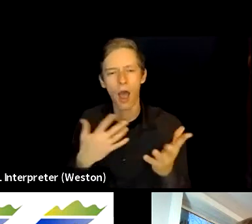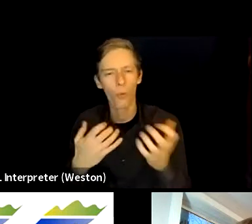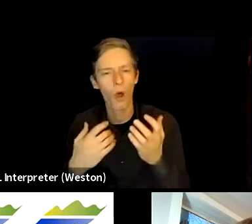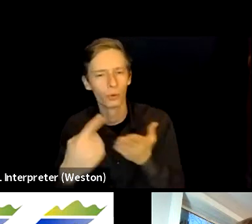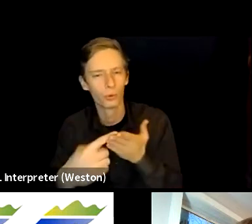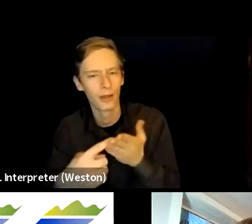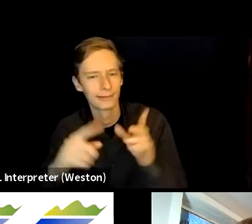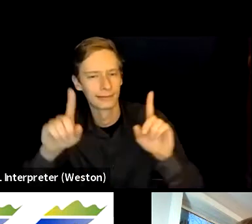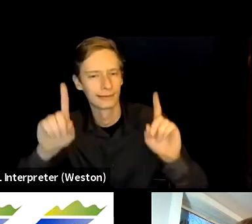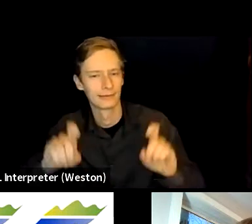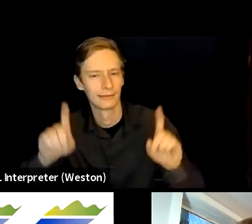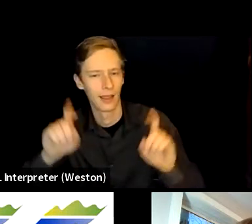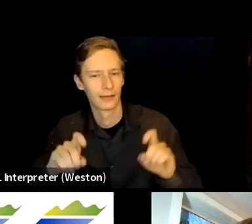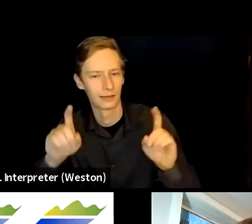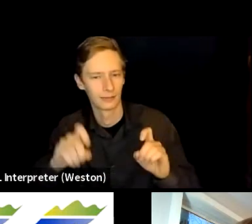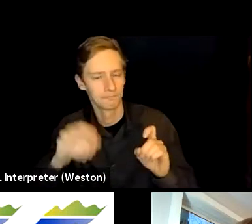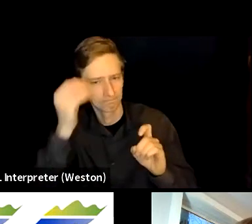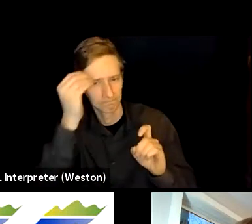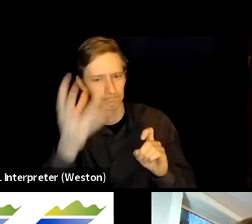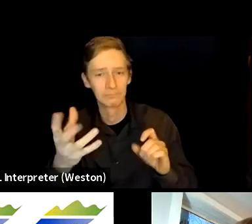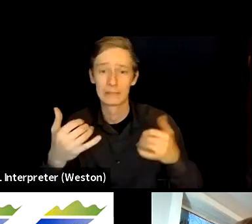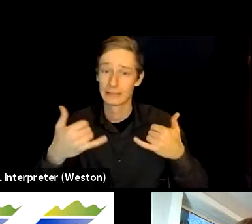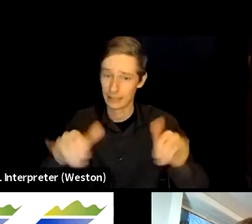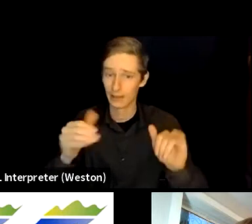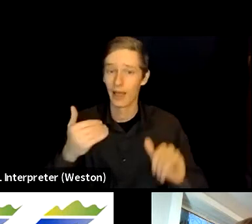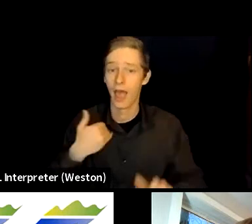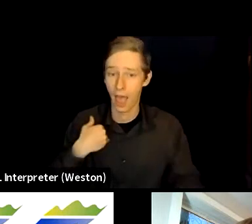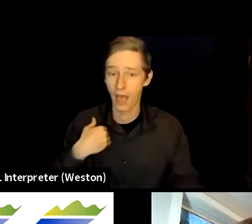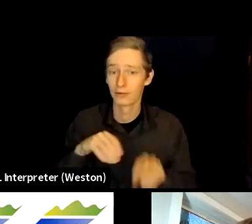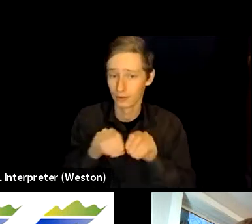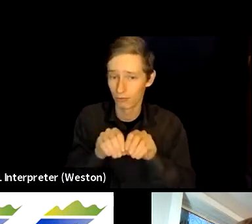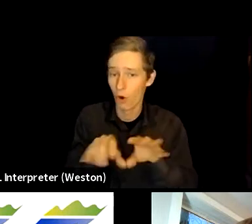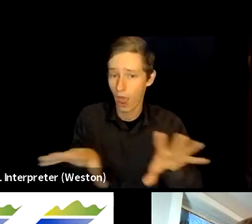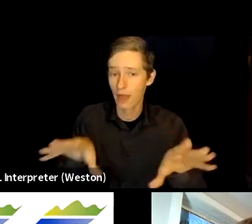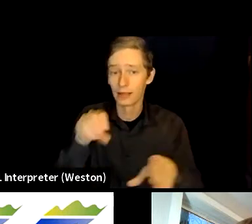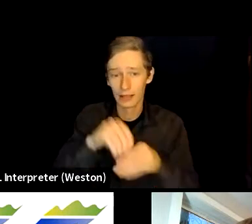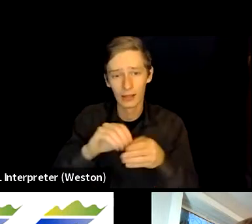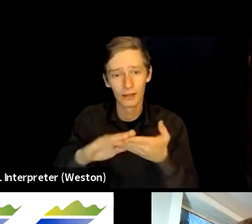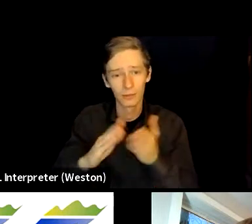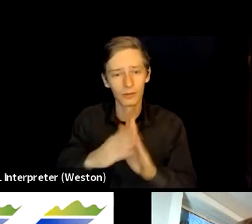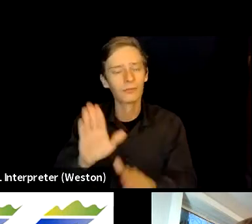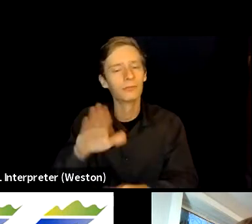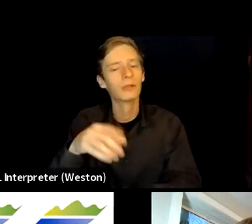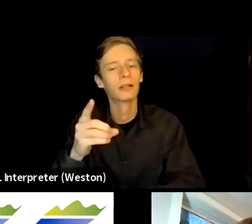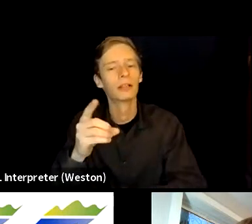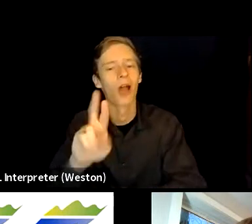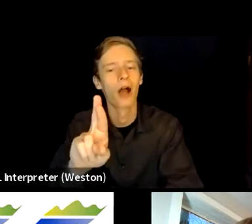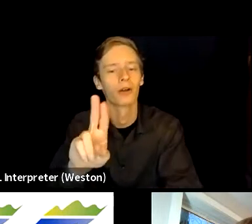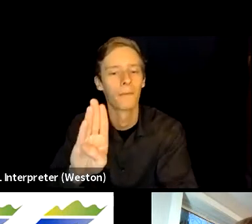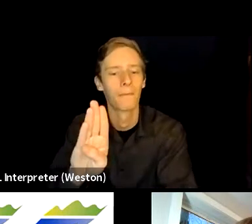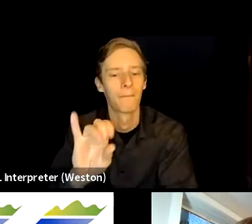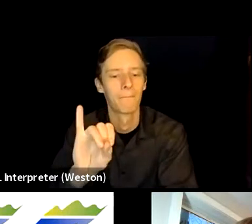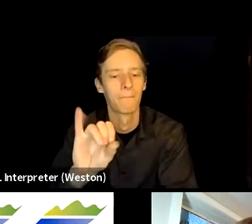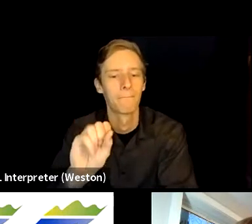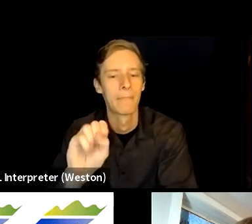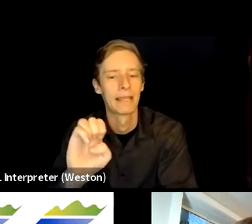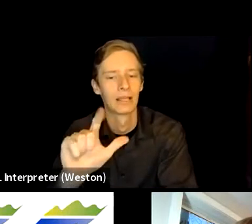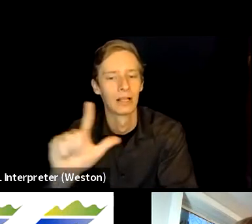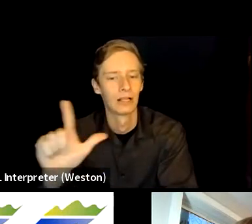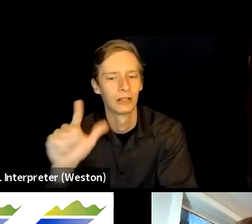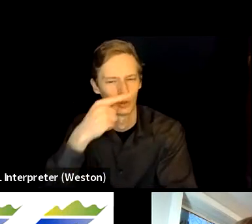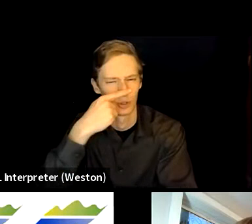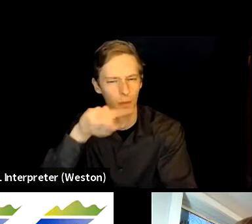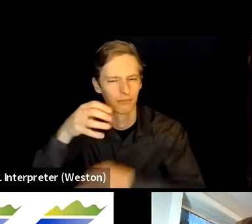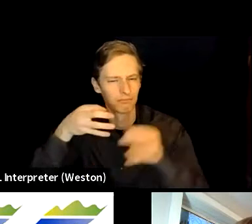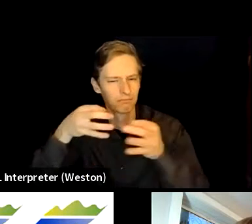still have cases in the community. So Dr. Bissell, can you explain testing sites, what that looks like